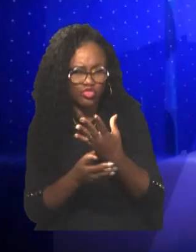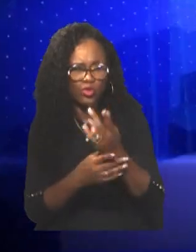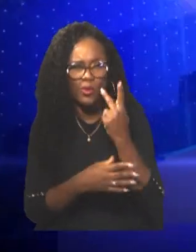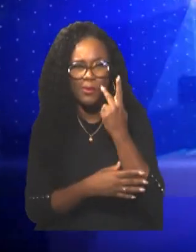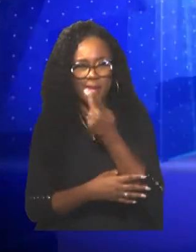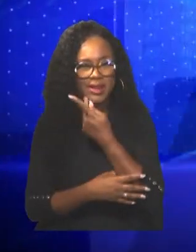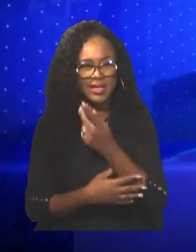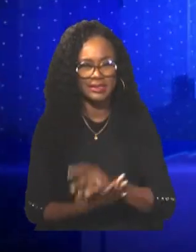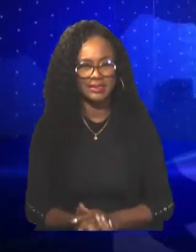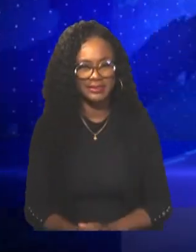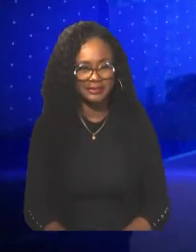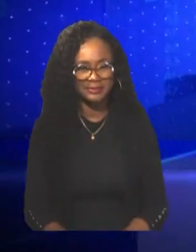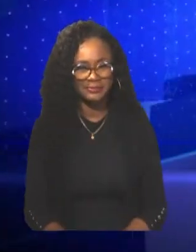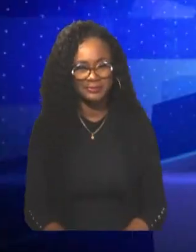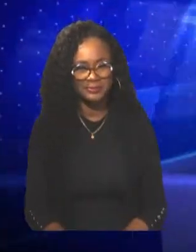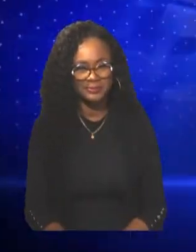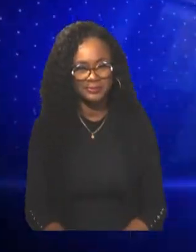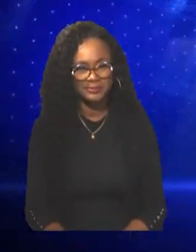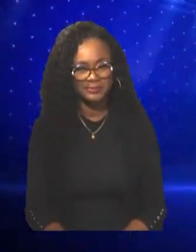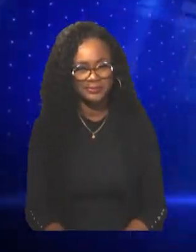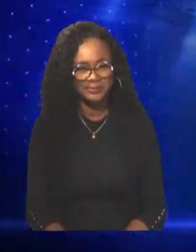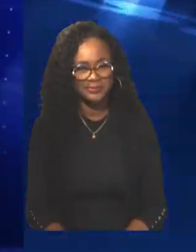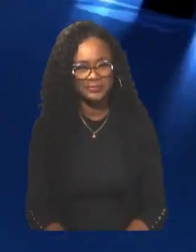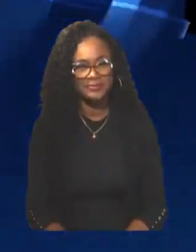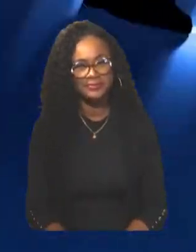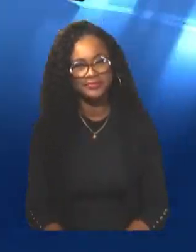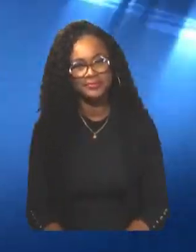News Business Insight.